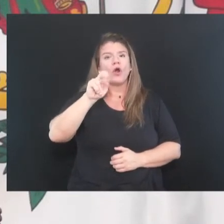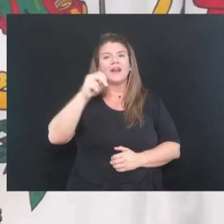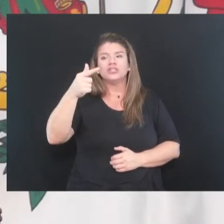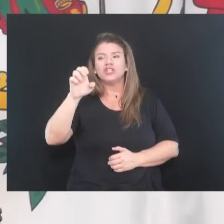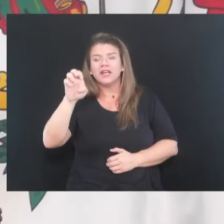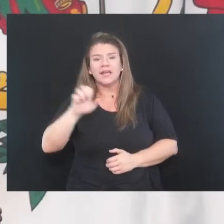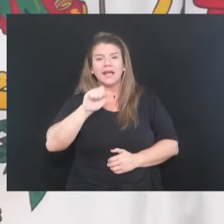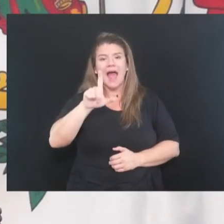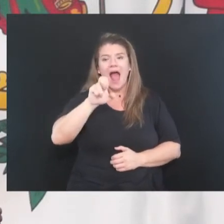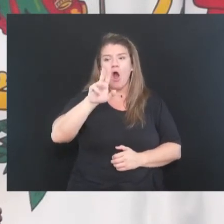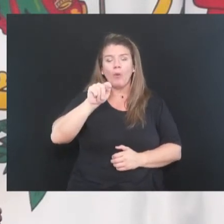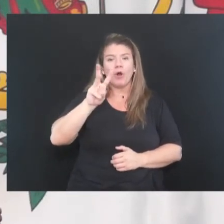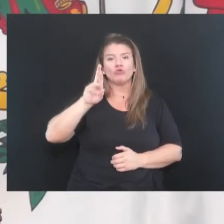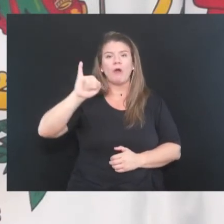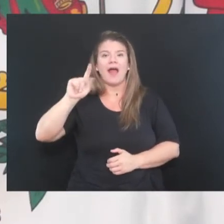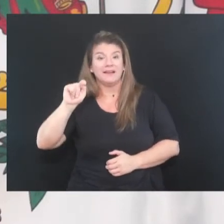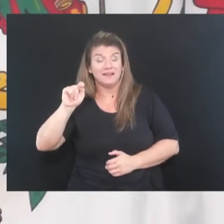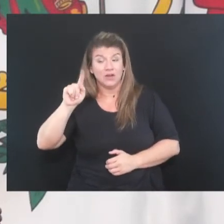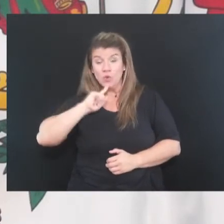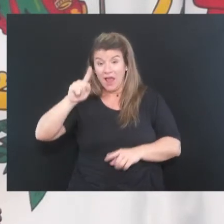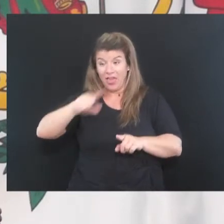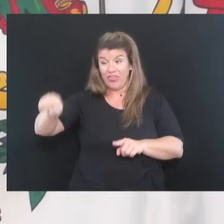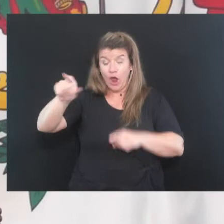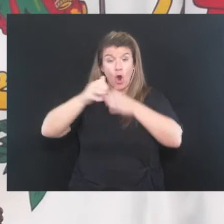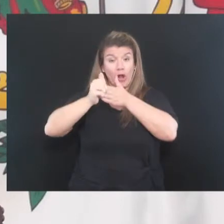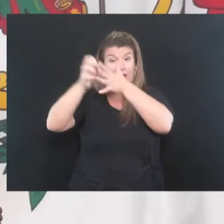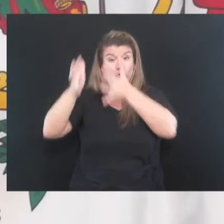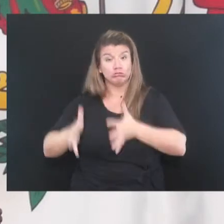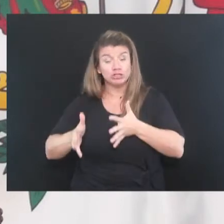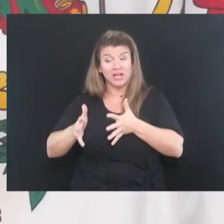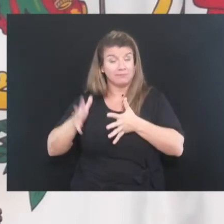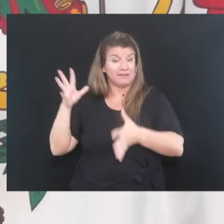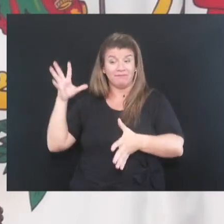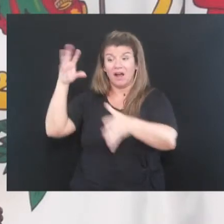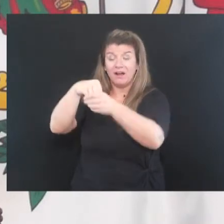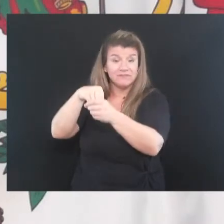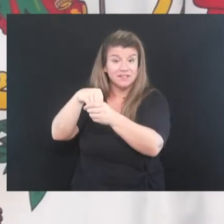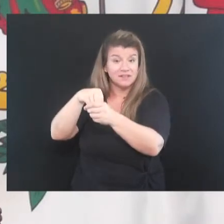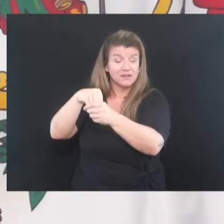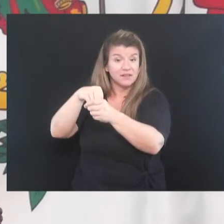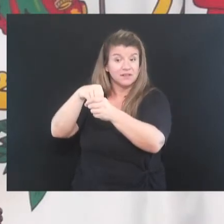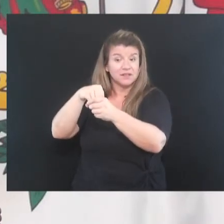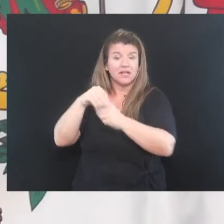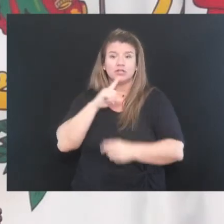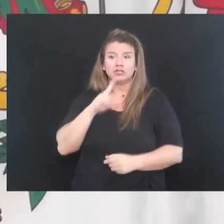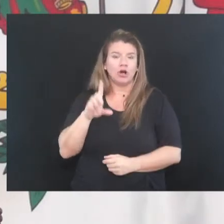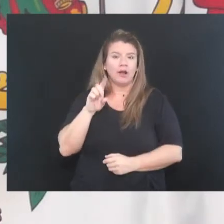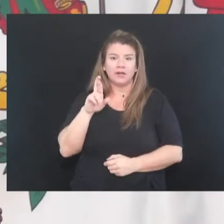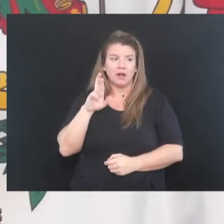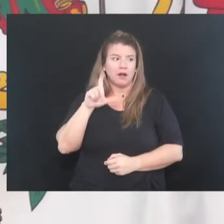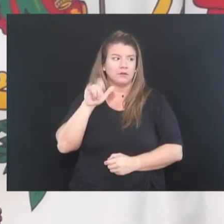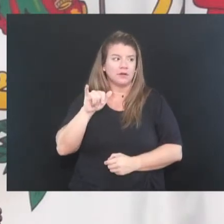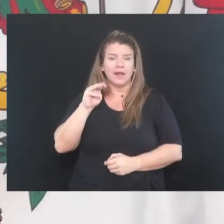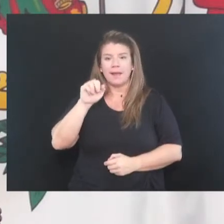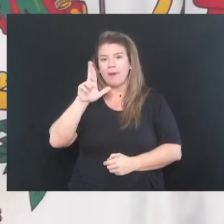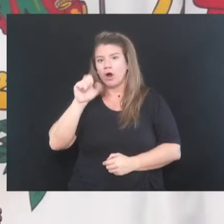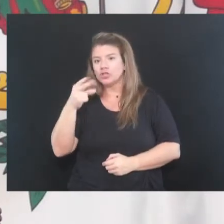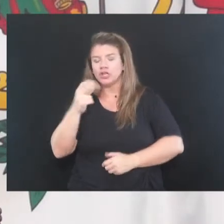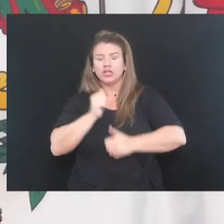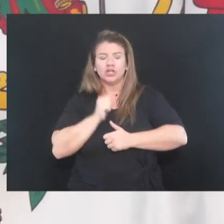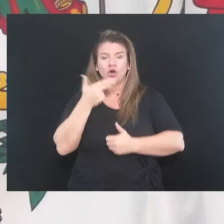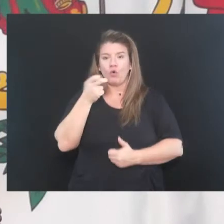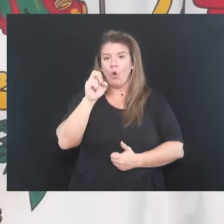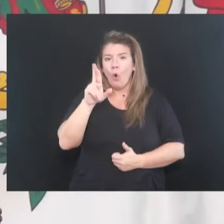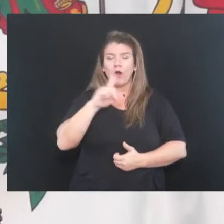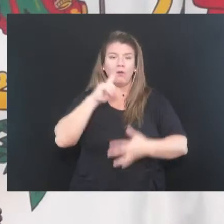Wright, all the leadership that has really put in all the licks, and surely Dr. Clay Marsh and General Hoyer, and on and